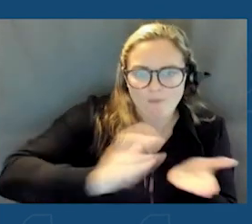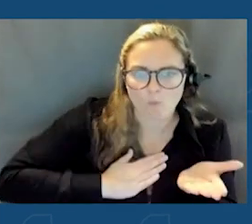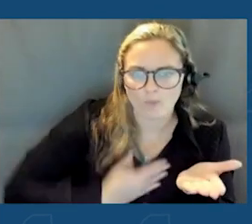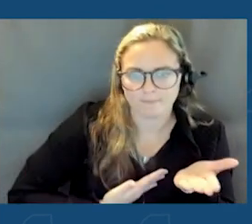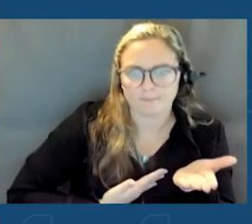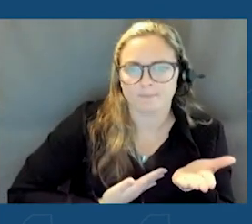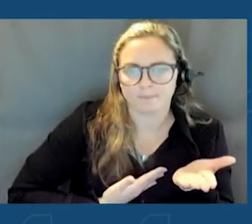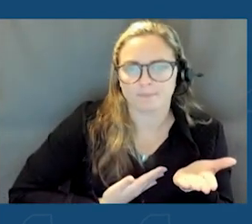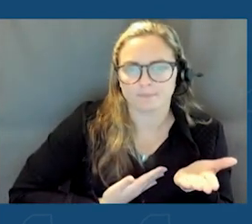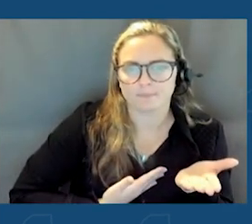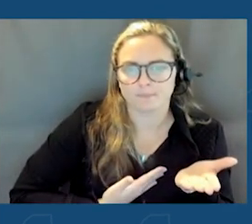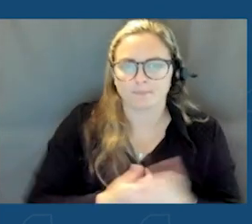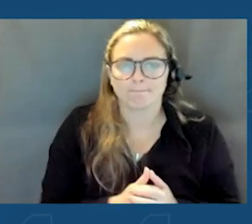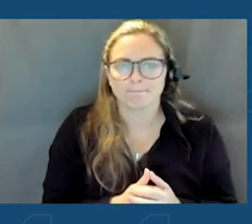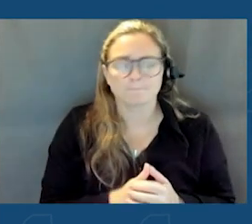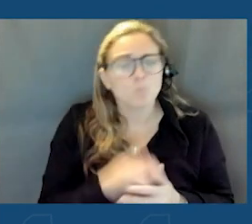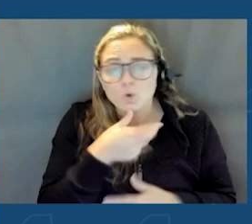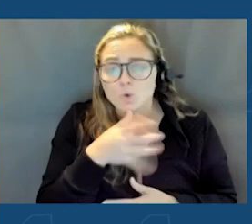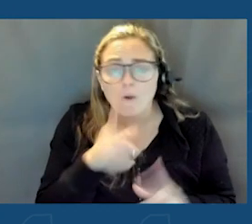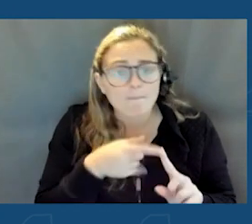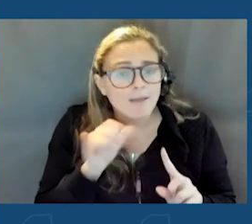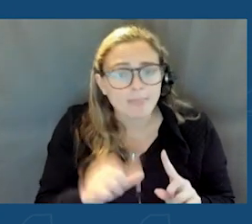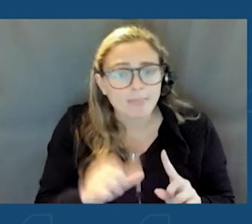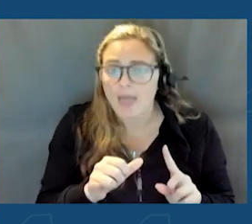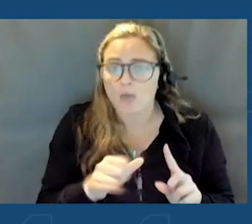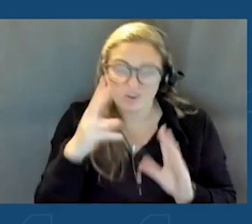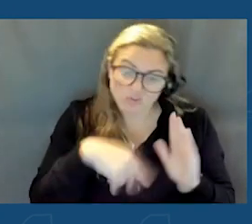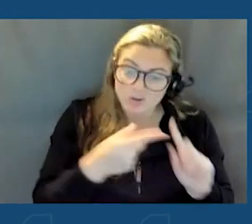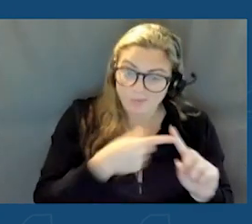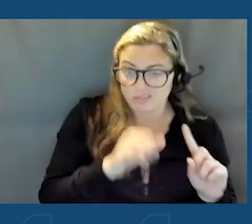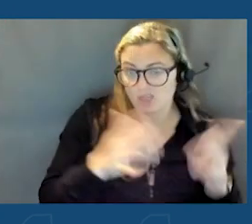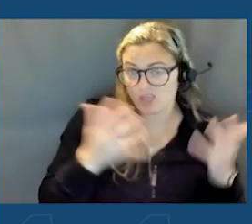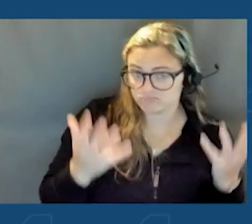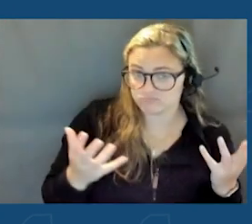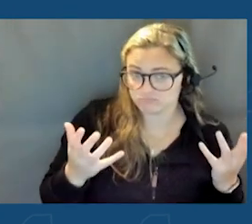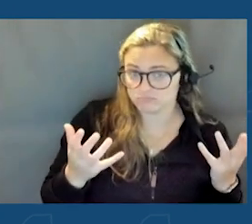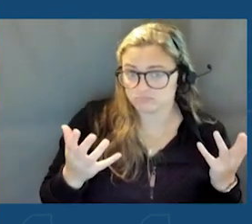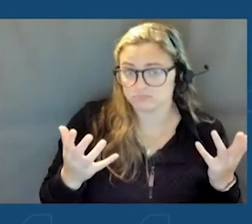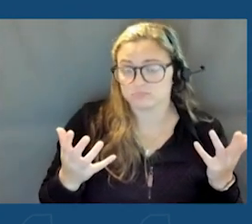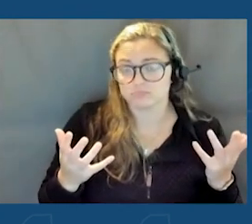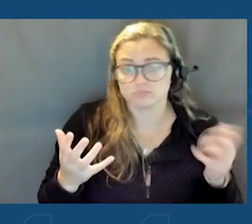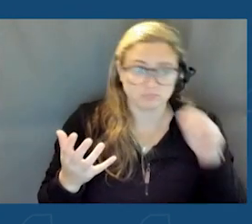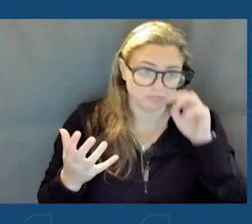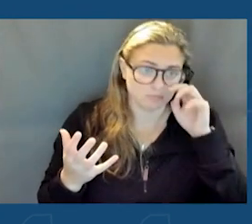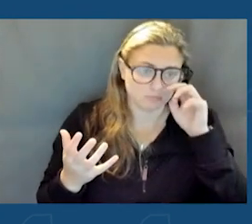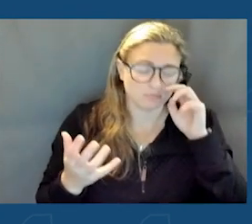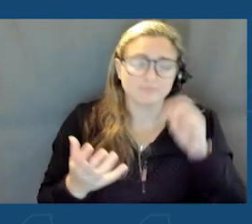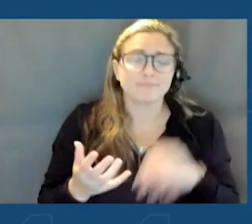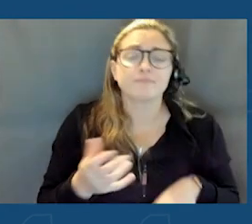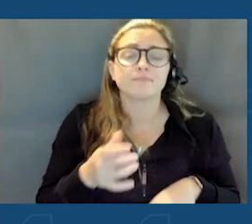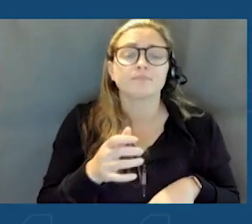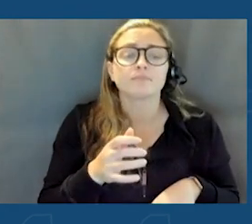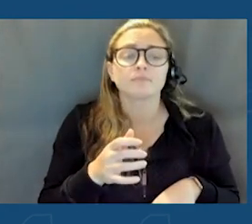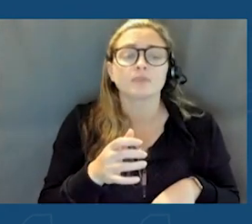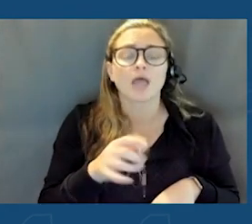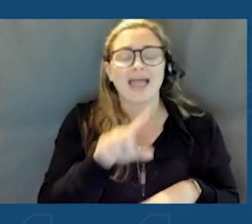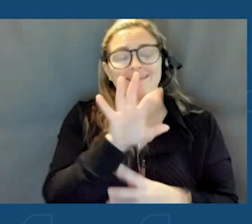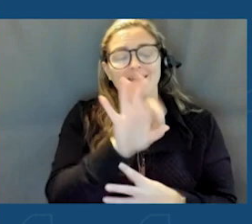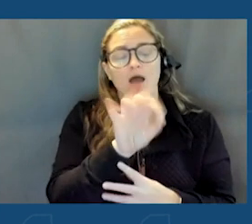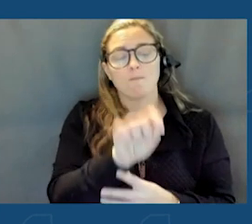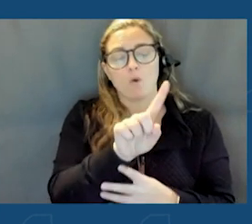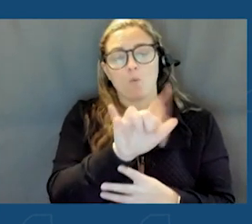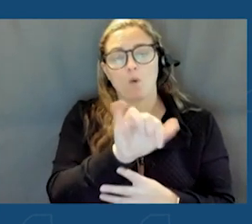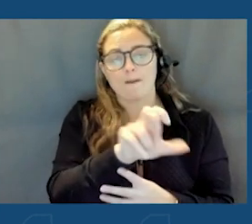we don't talk about it, we be about it. And so also a $9.1 million investment for